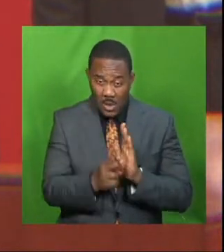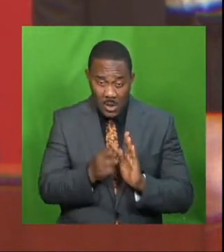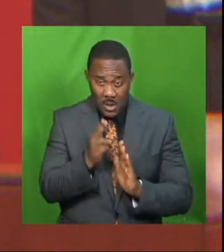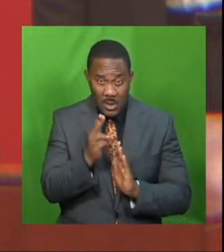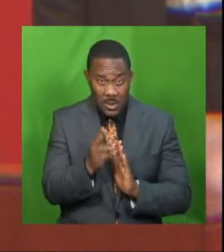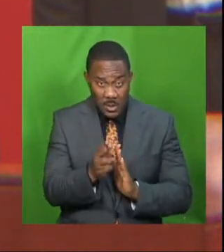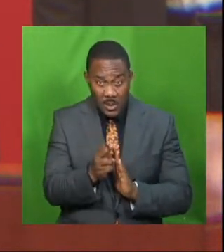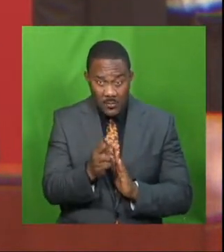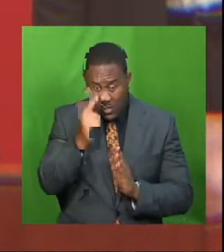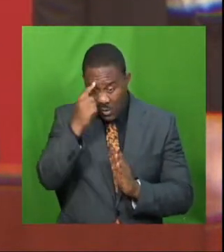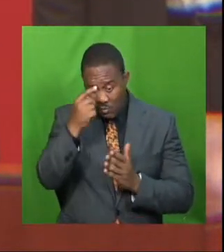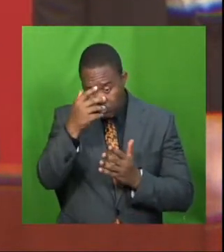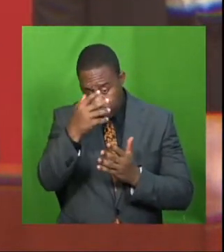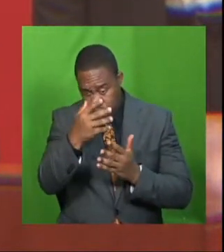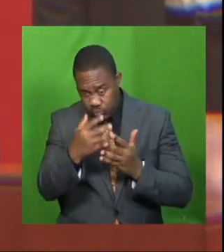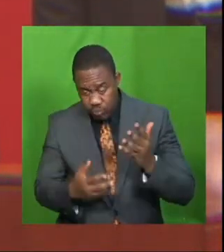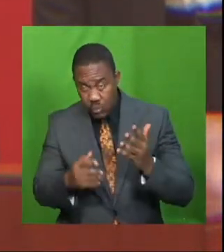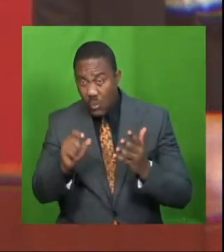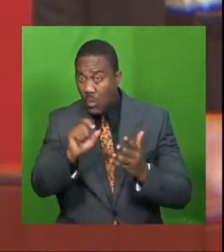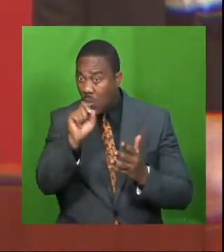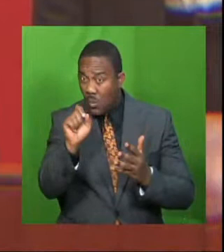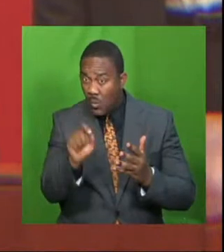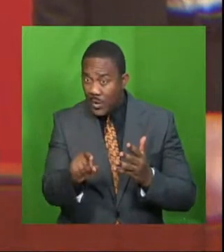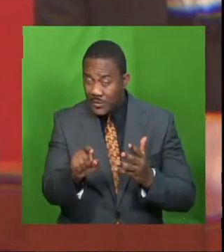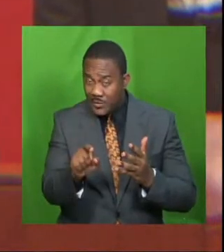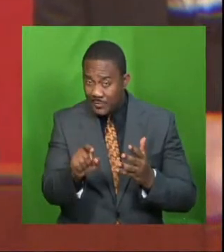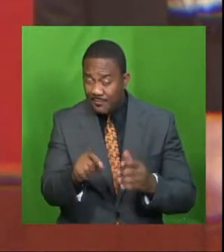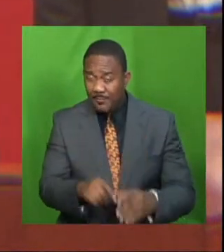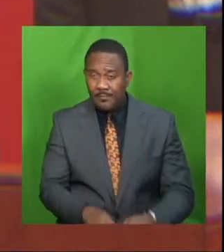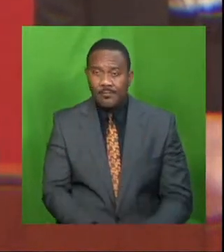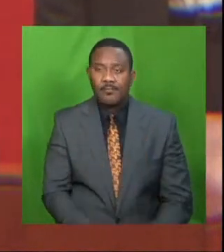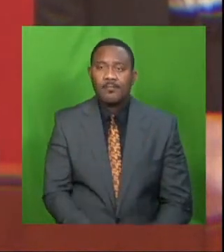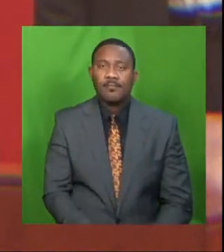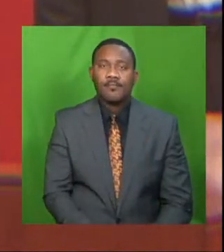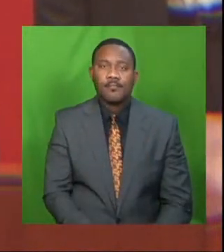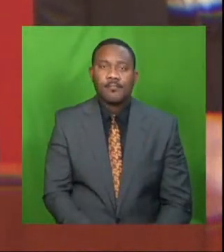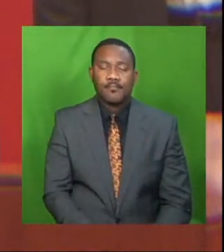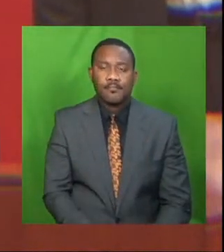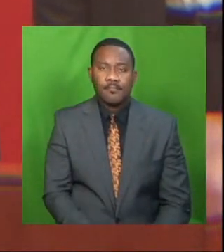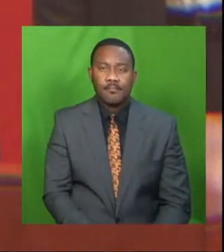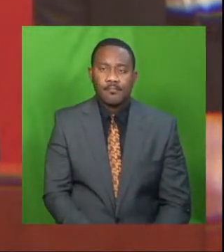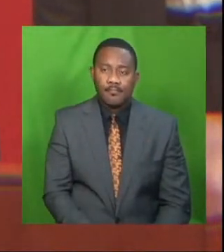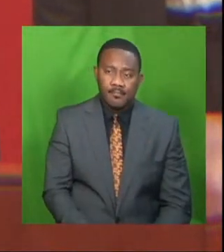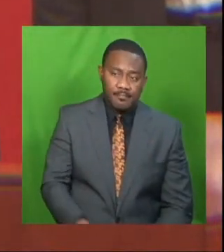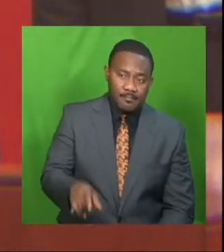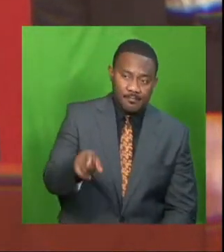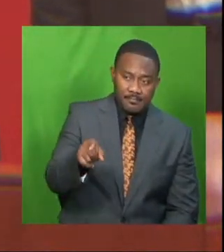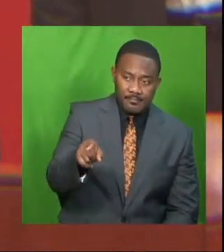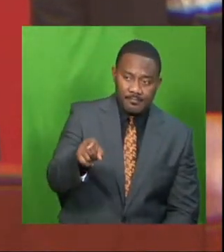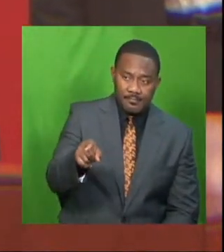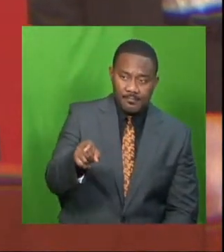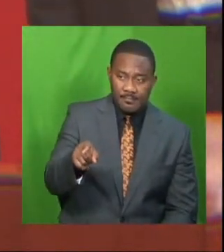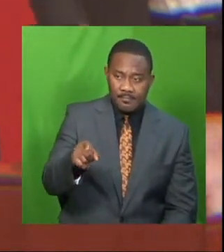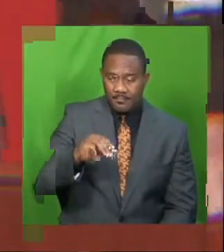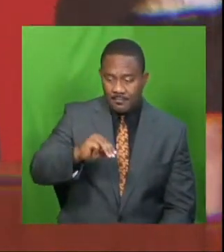questions. So let me come to Honourable Member for Northton.